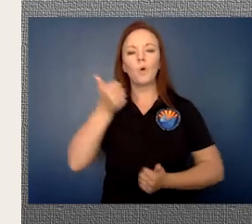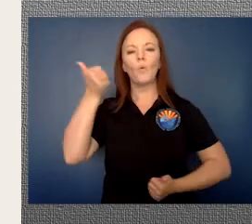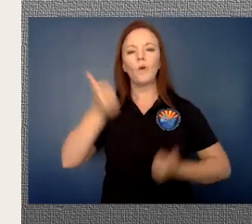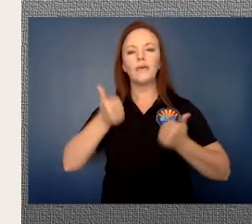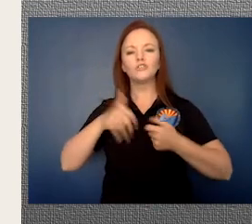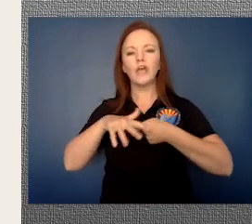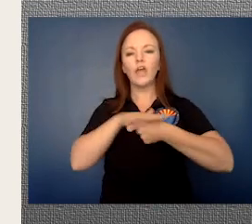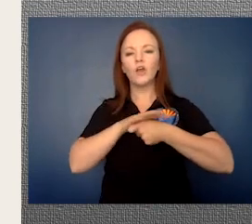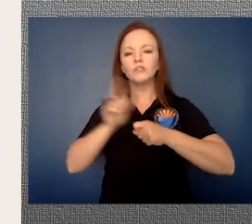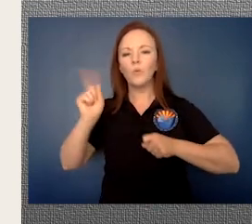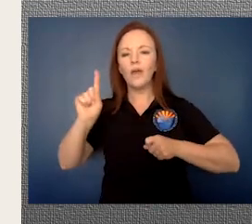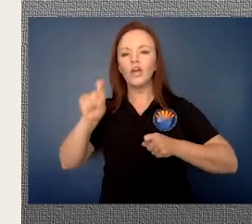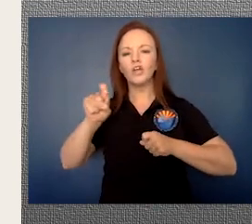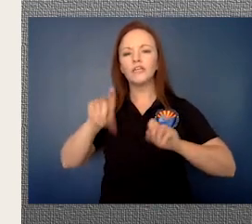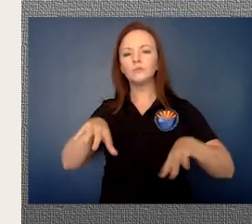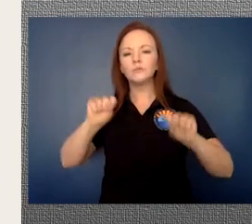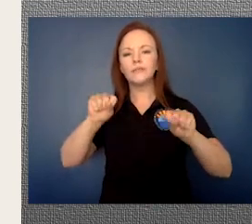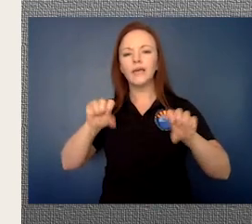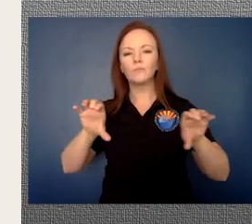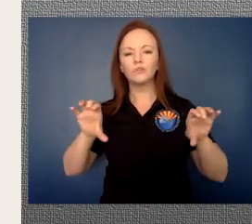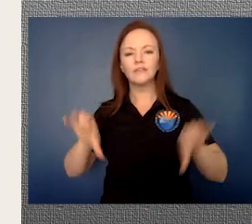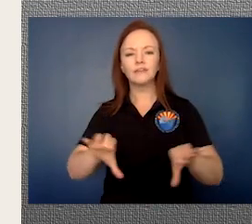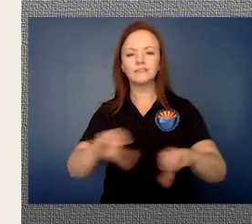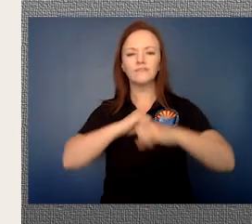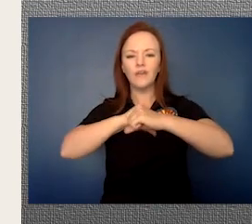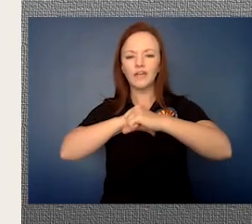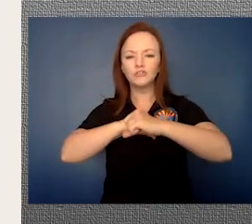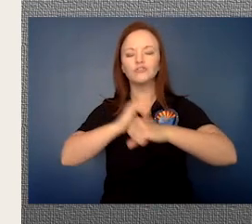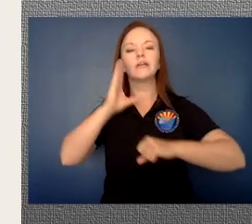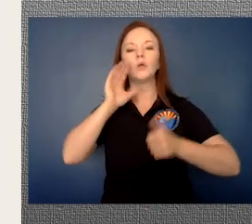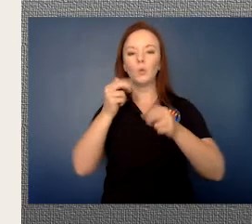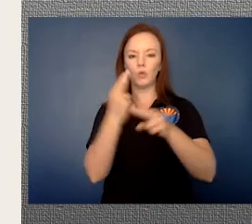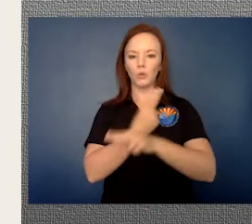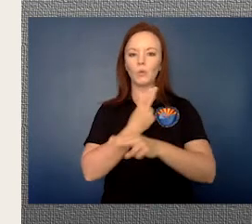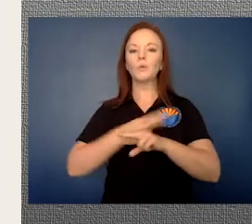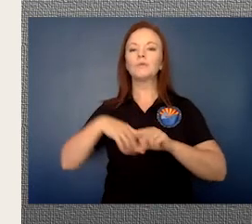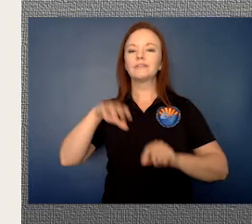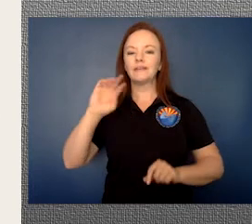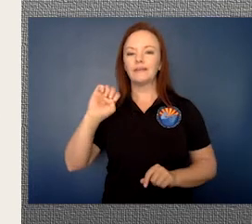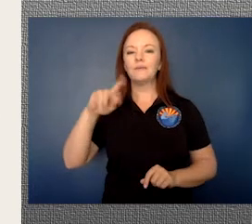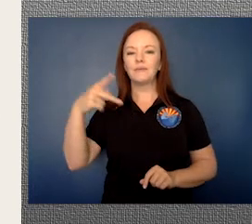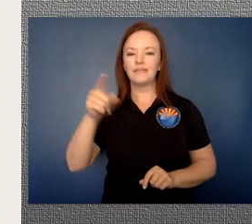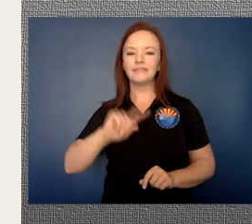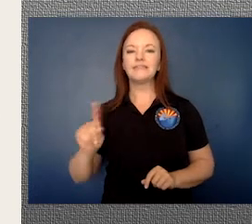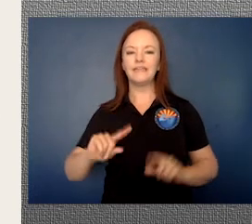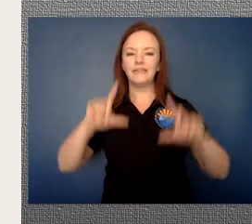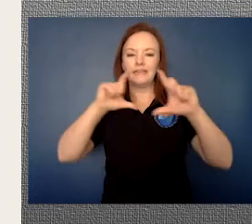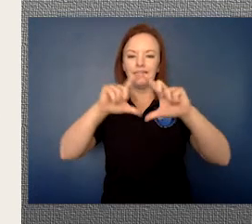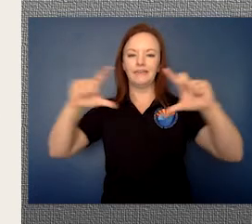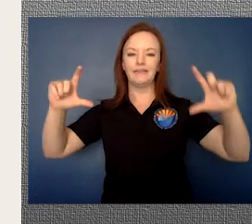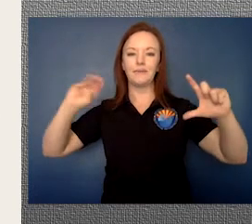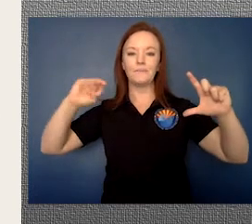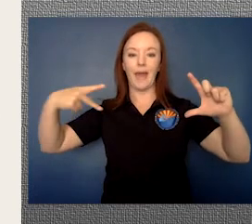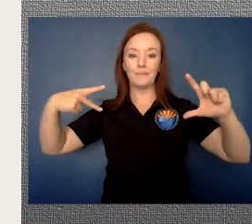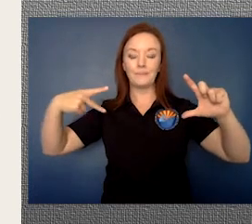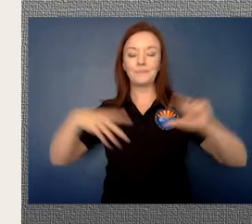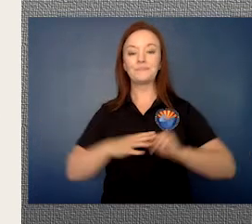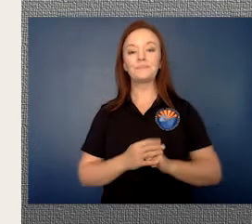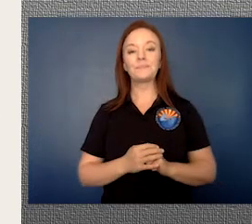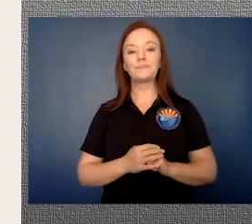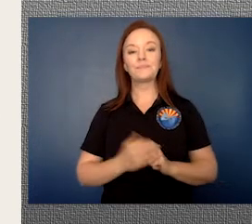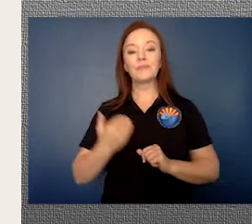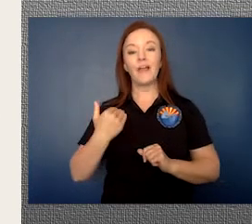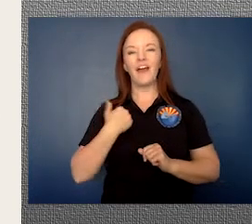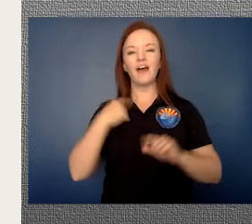protective actions using the sectors outlined on the 10-mile EPZ map. The 10-mile emergency planning zone is outlined